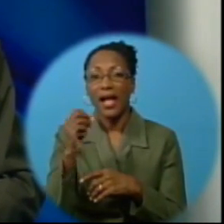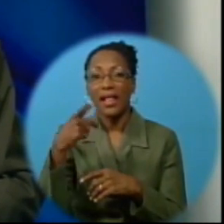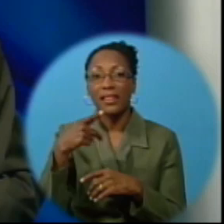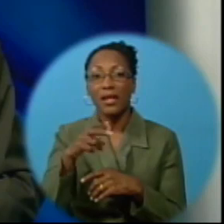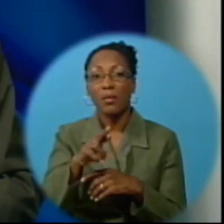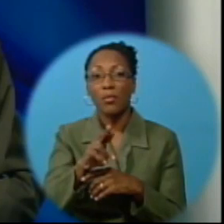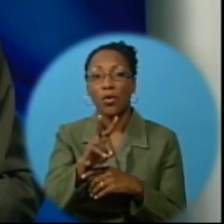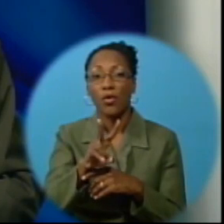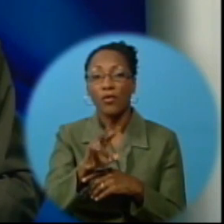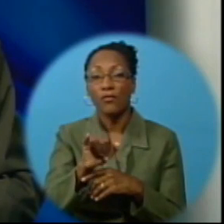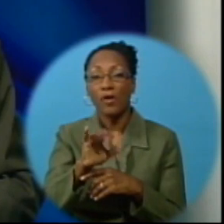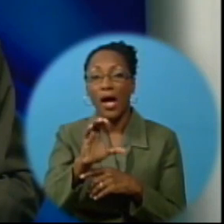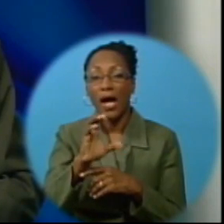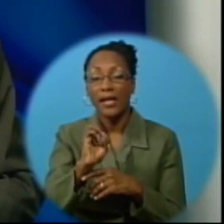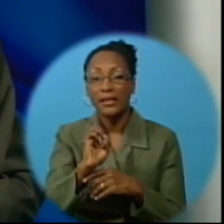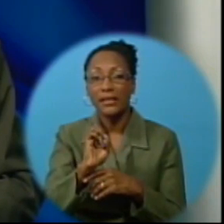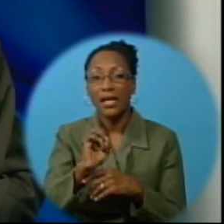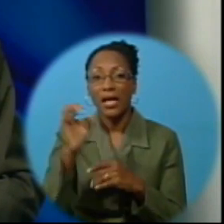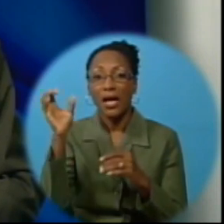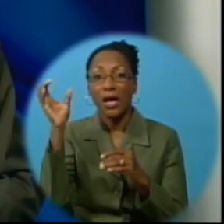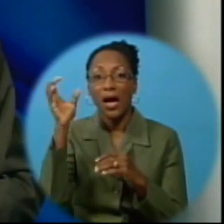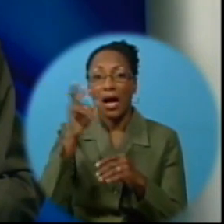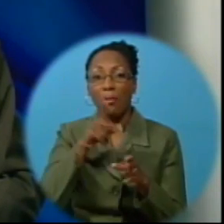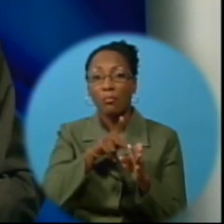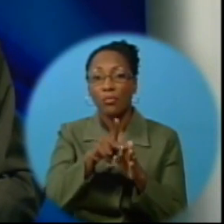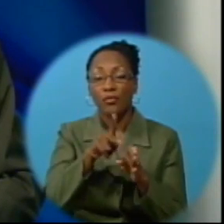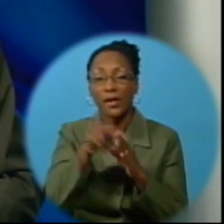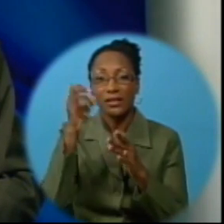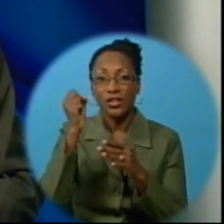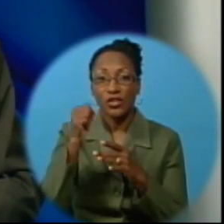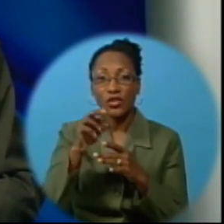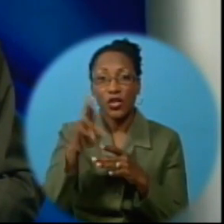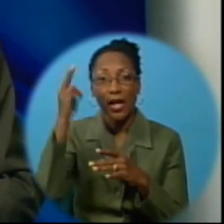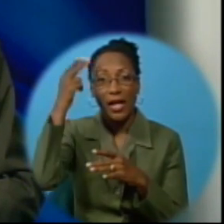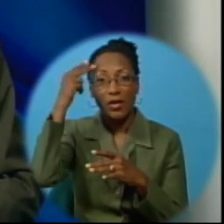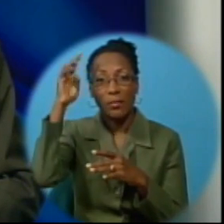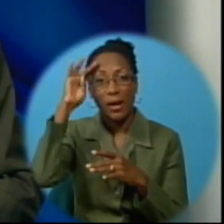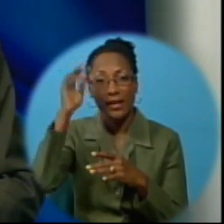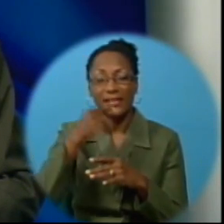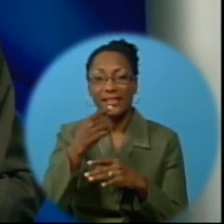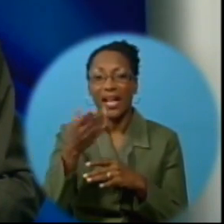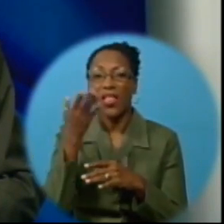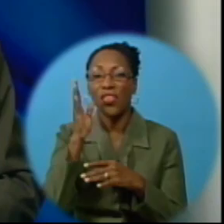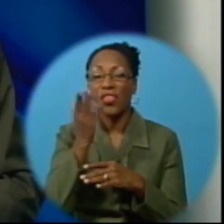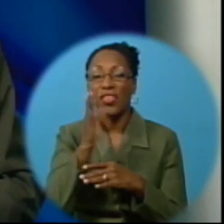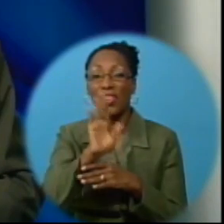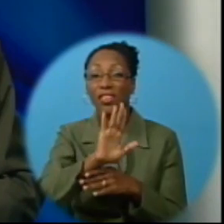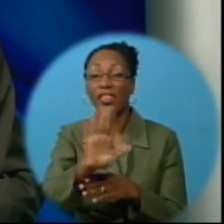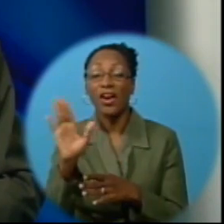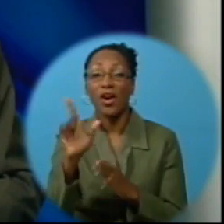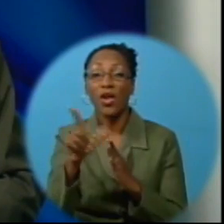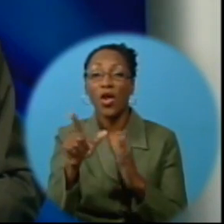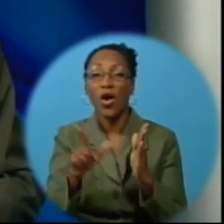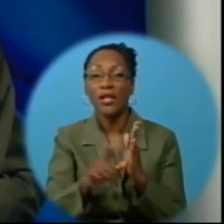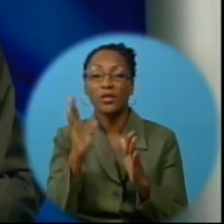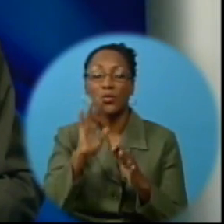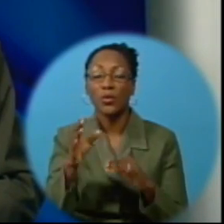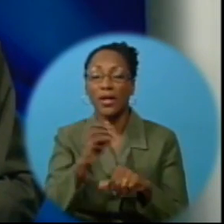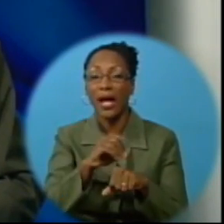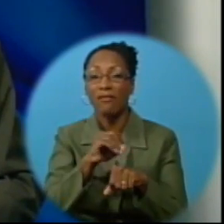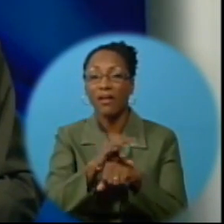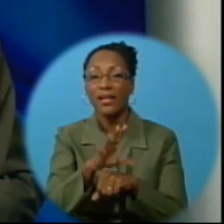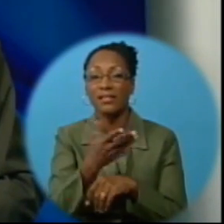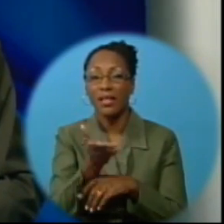and principal of K-Fill Campus, Professor Sir Hilary Beckles, says their lawyers will advise them on what to do next, if anything.